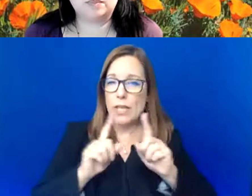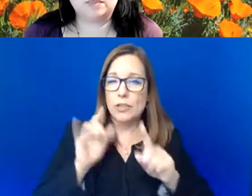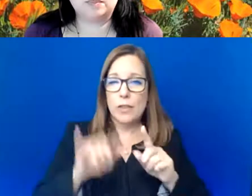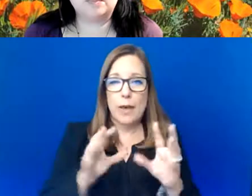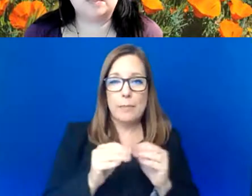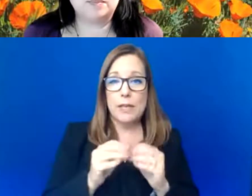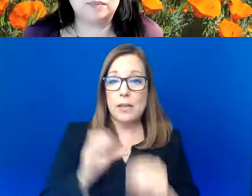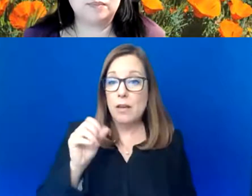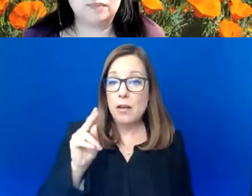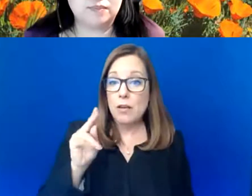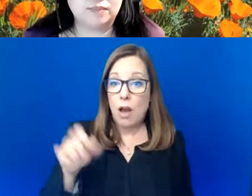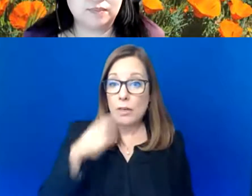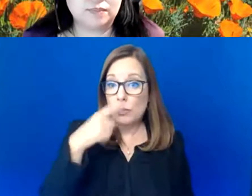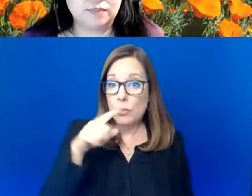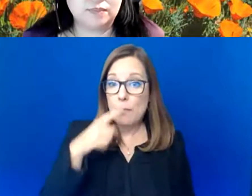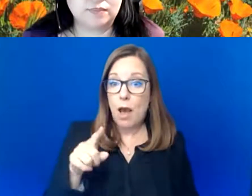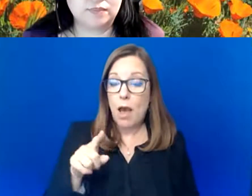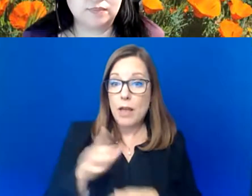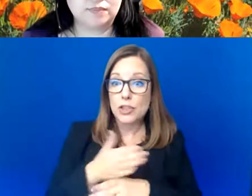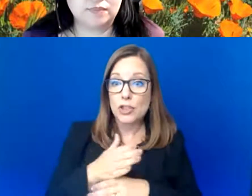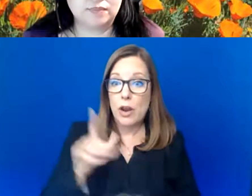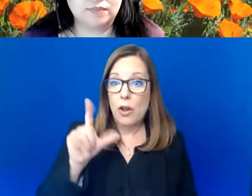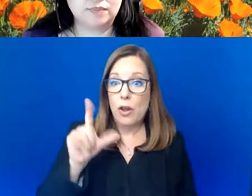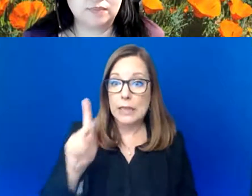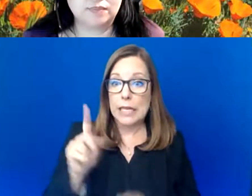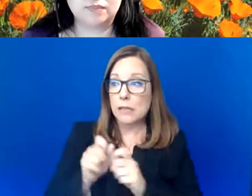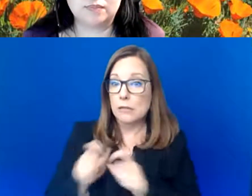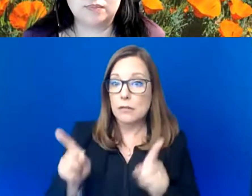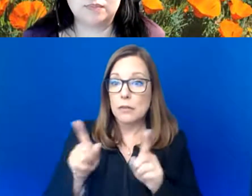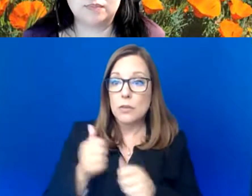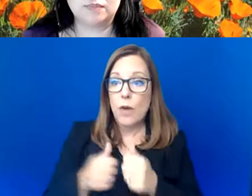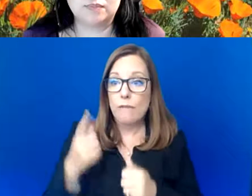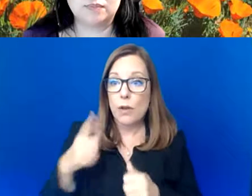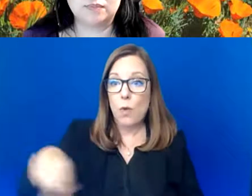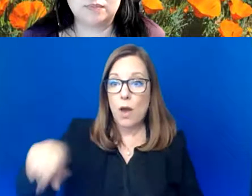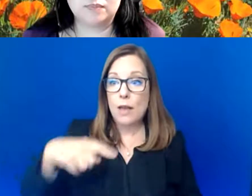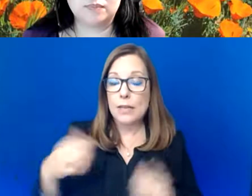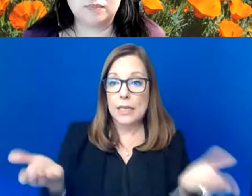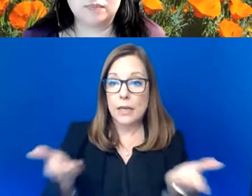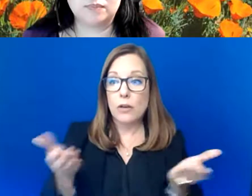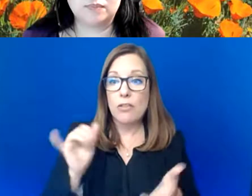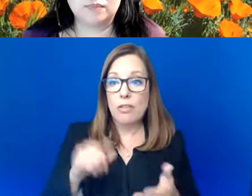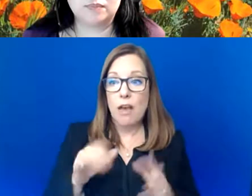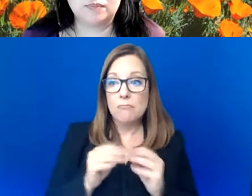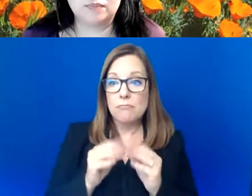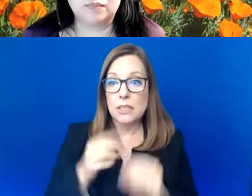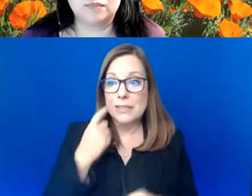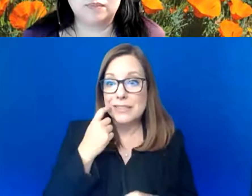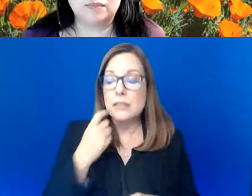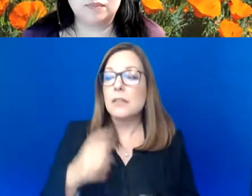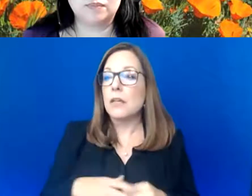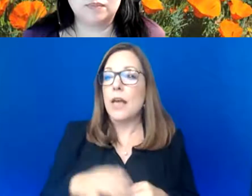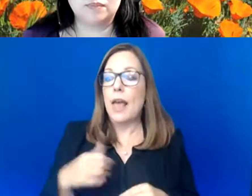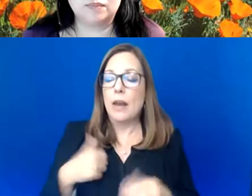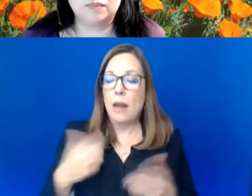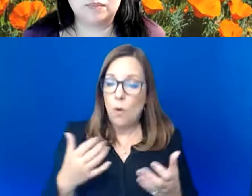could share out the link to the town hall to everyone in this group. But I do want to share, yes, this is not